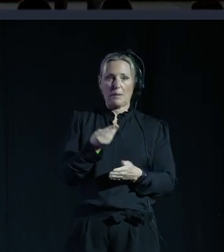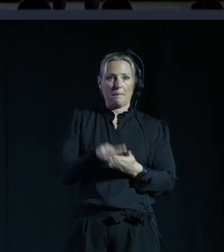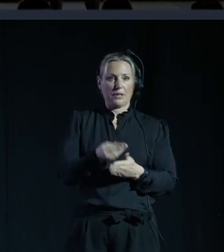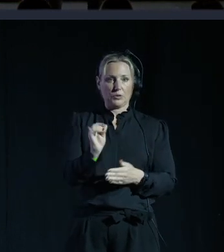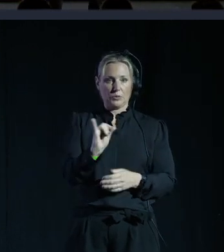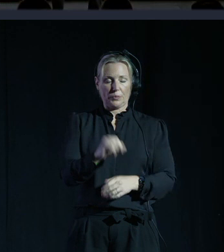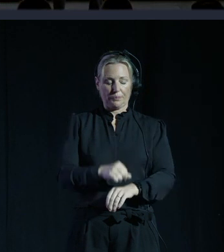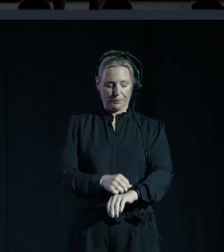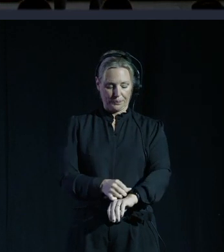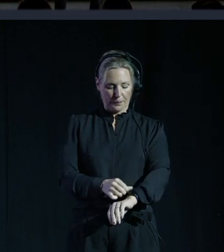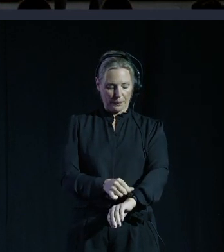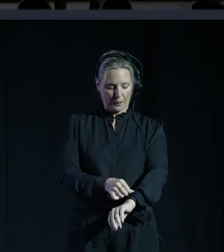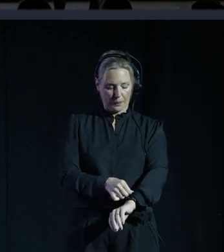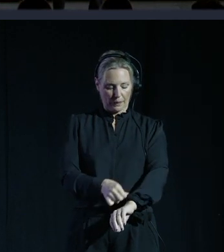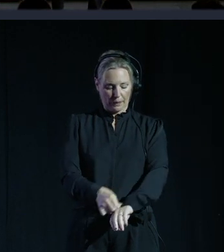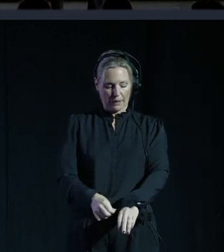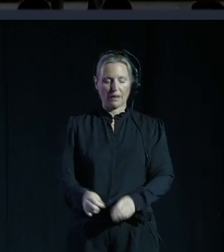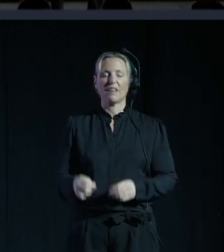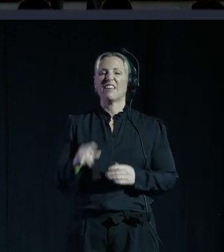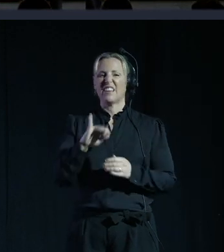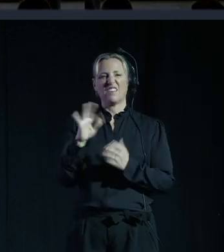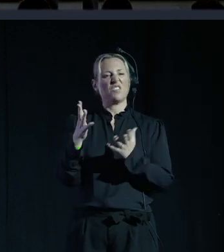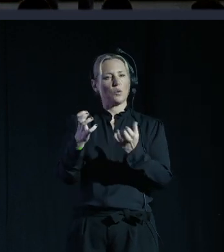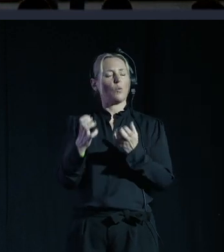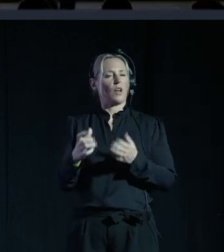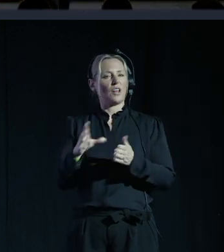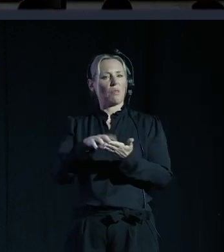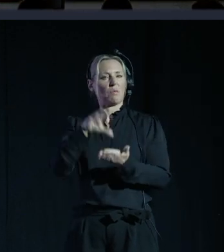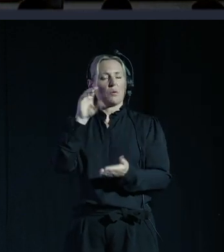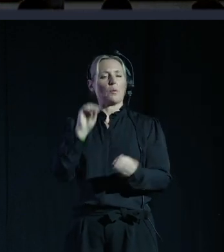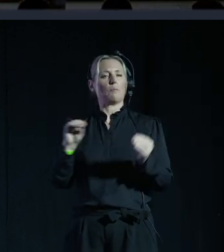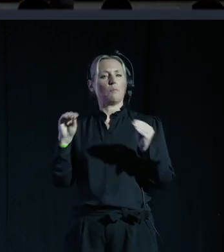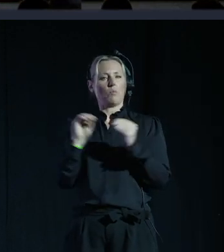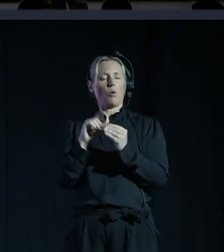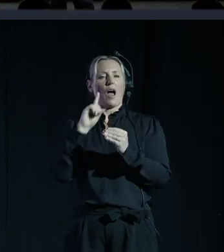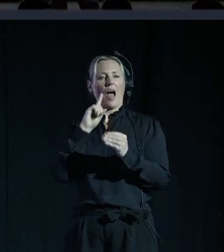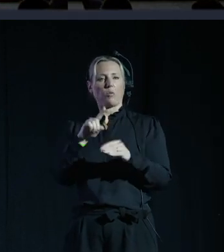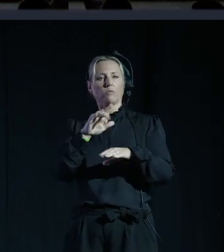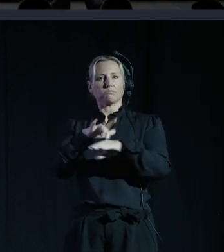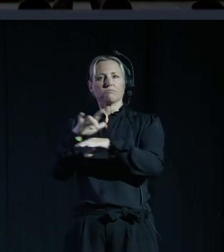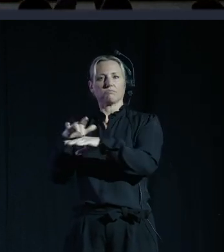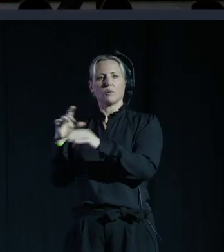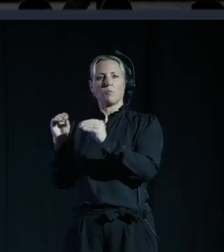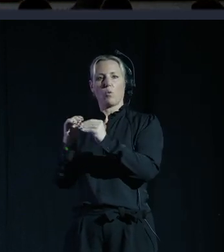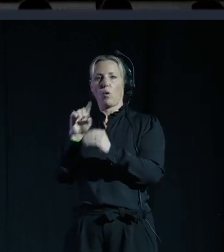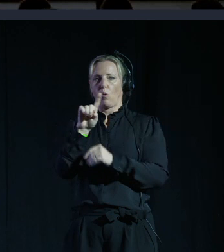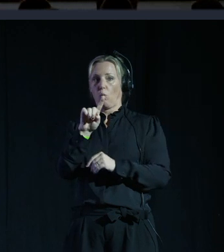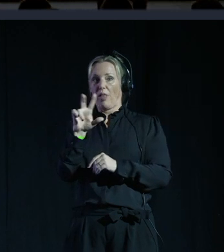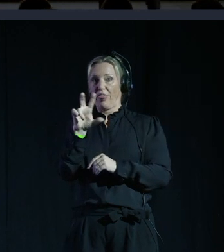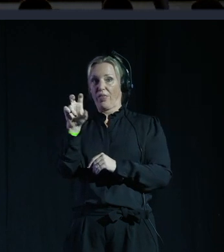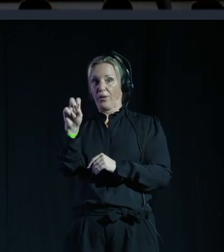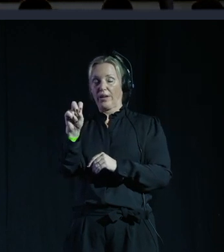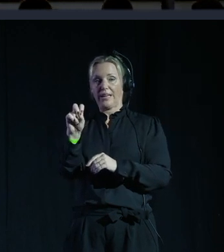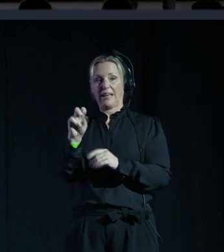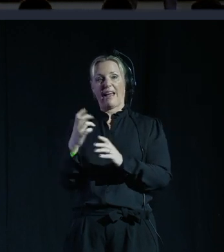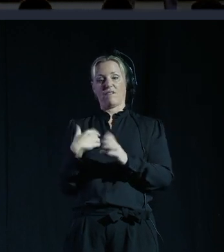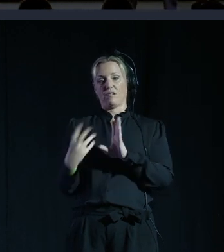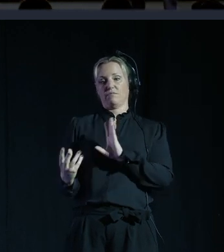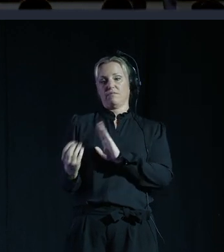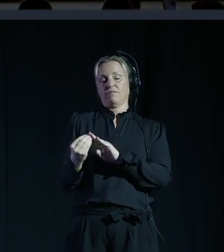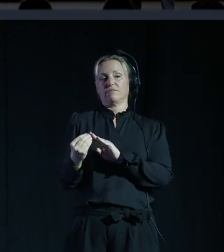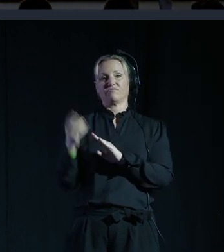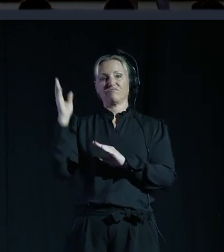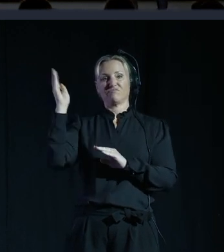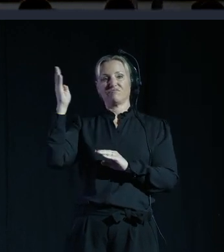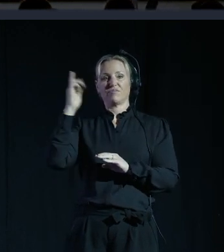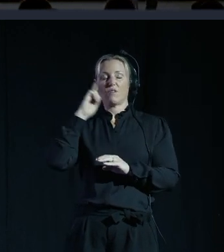whole session dedicated to it. I just barely touched on it, a little spotlight. So at 1:30 is a session called Better CI for Better Data Quality. Please check